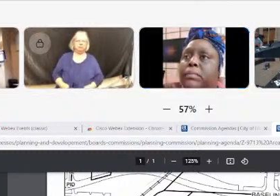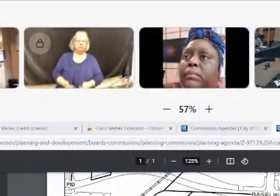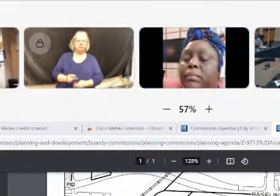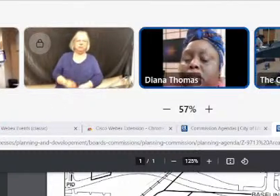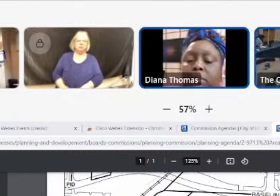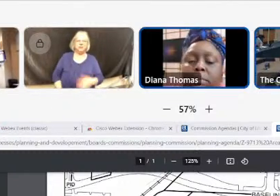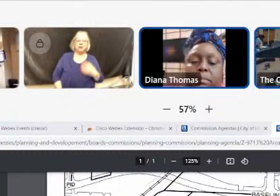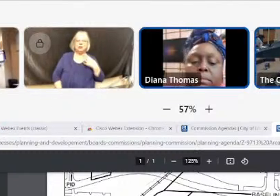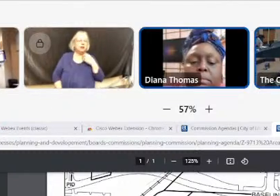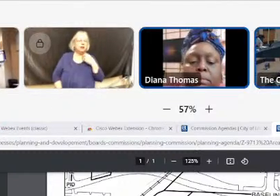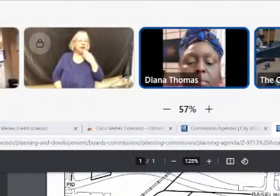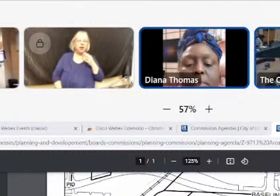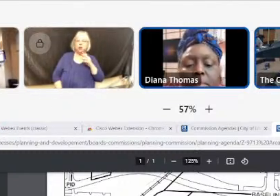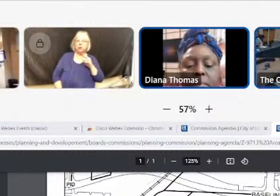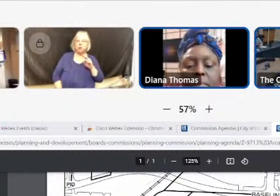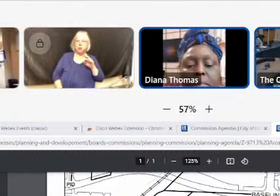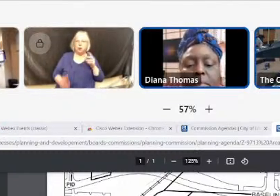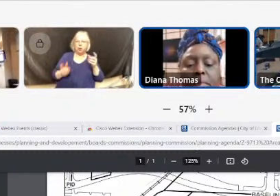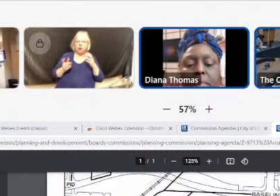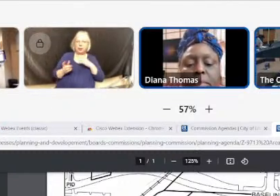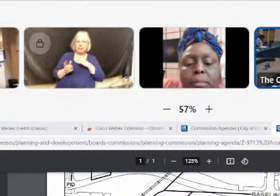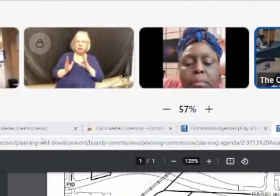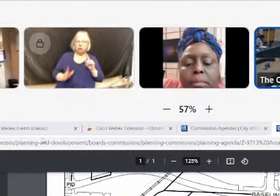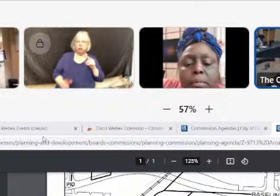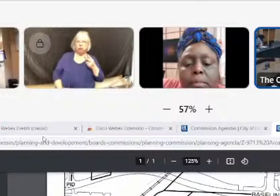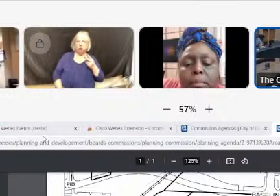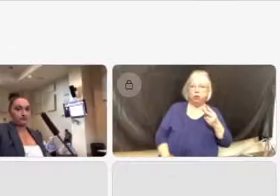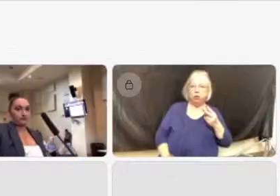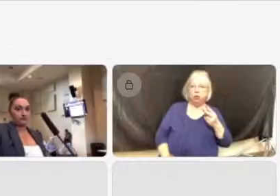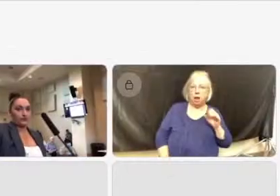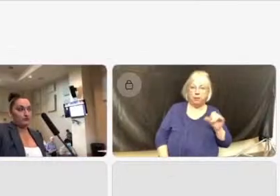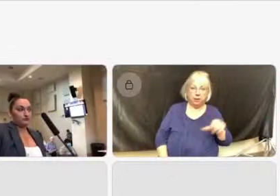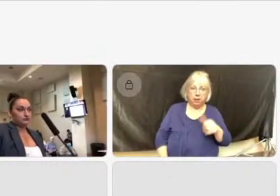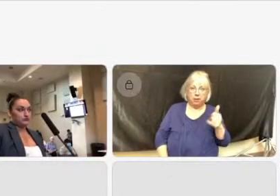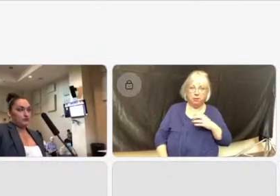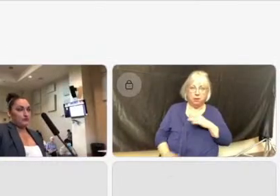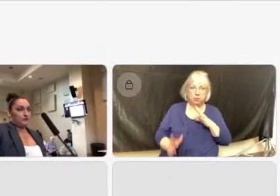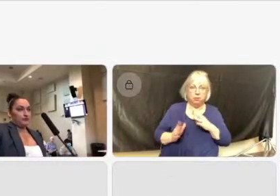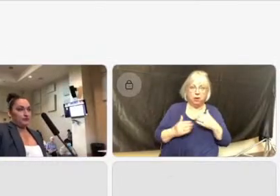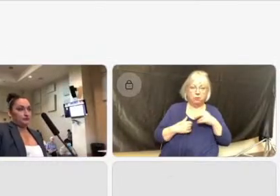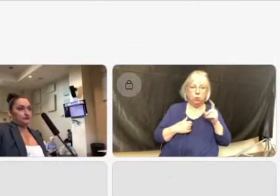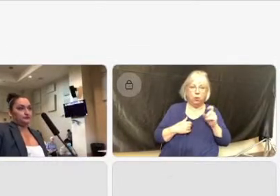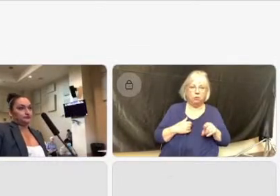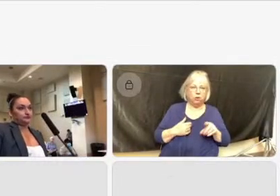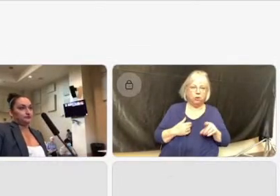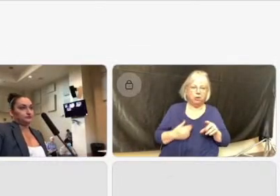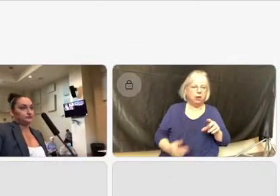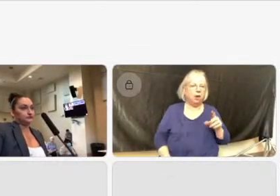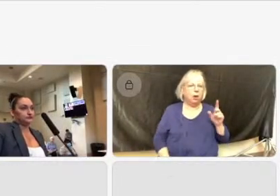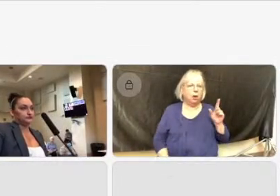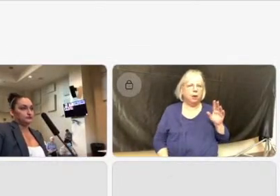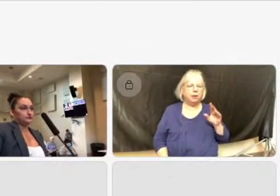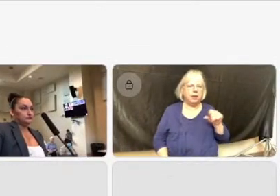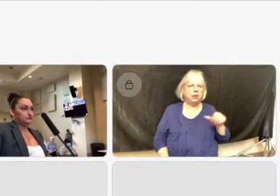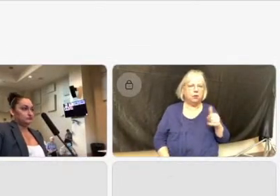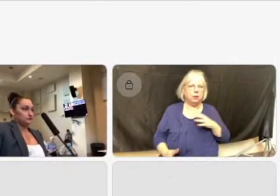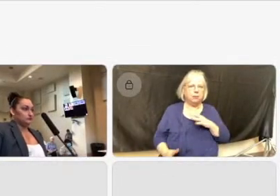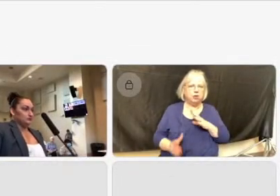Thank you, Commissioner Thomas. Any other questions from commissioners for the applicant? What will be your hours of operation?